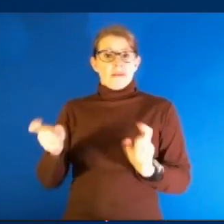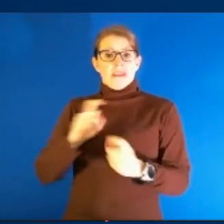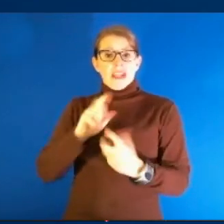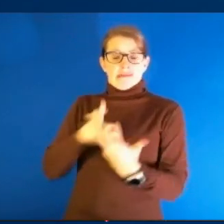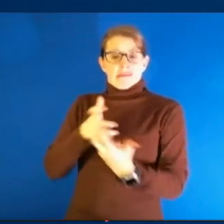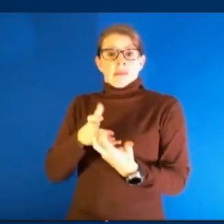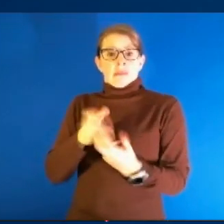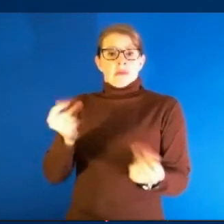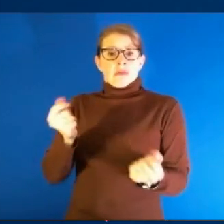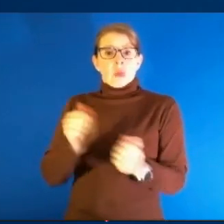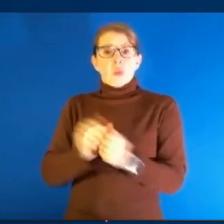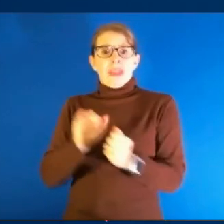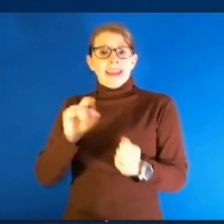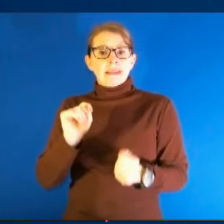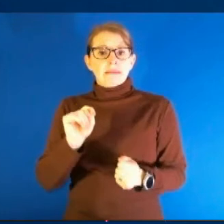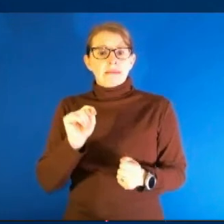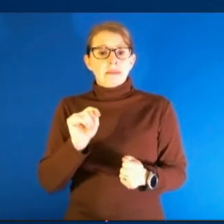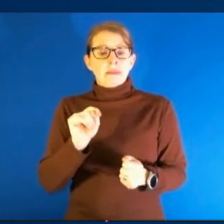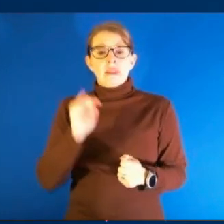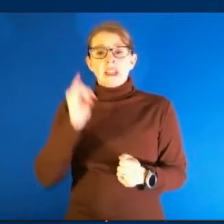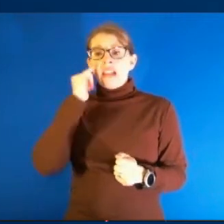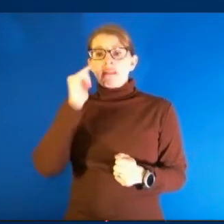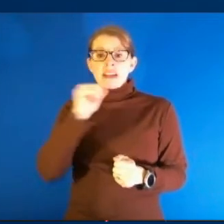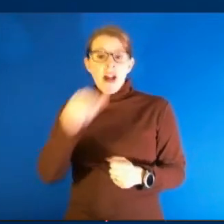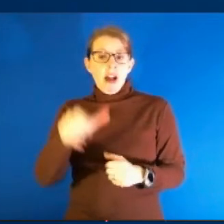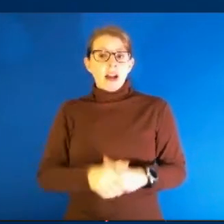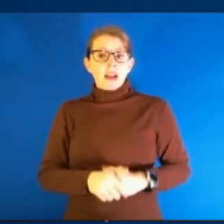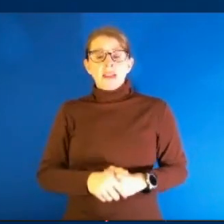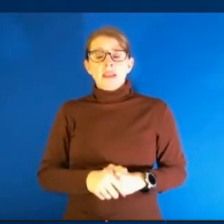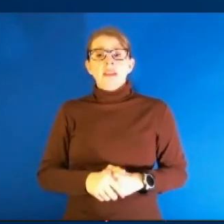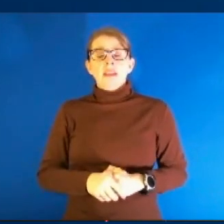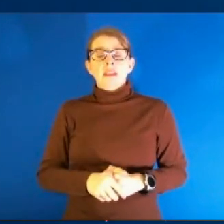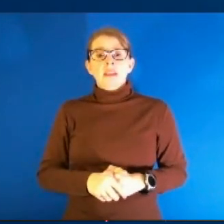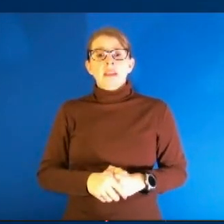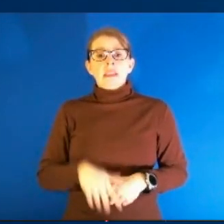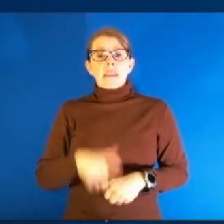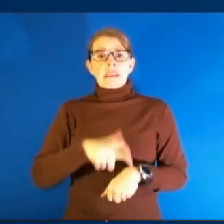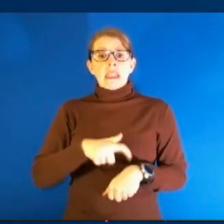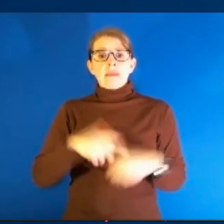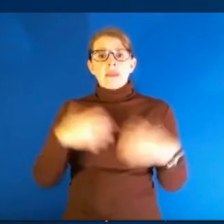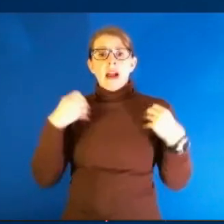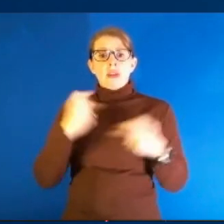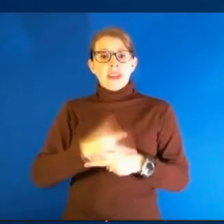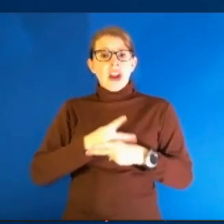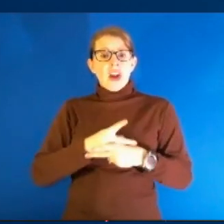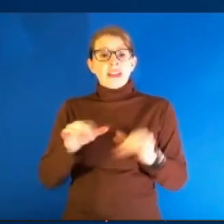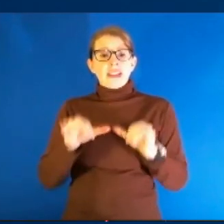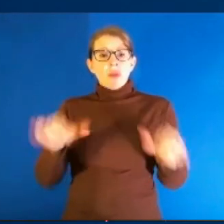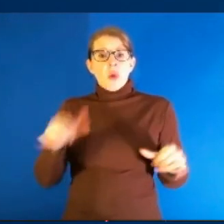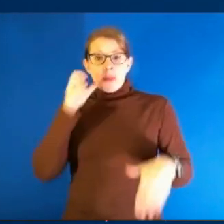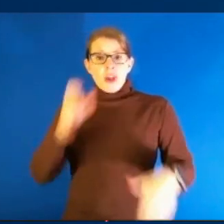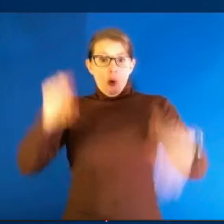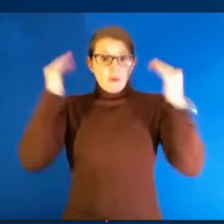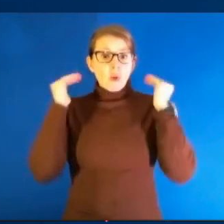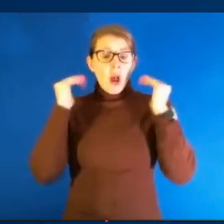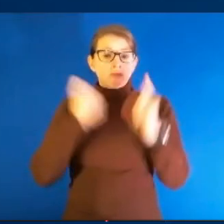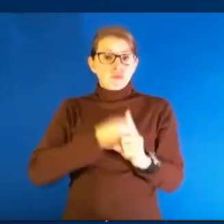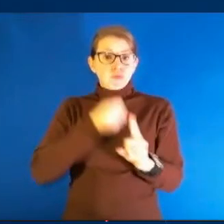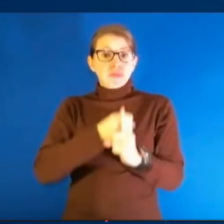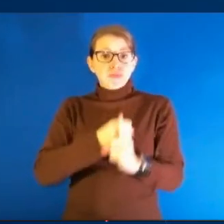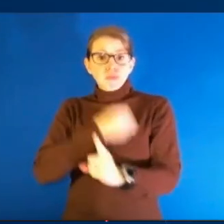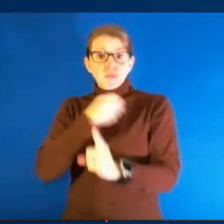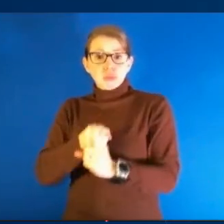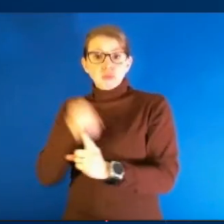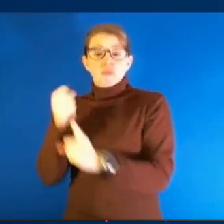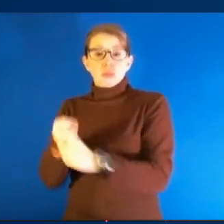because otherwise we'll end up hitting times in our healthcare system when we'll be overwhelmed just like we were. Sure. And what